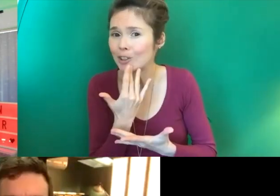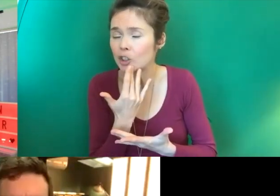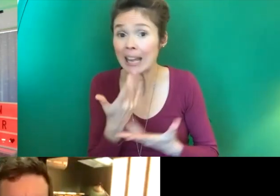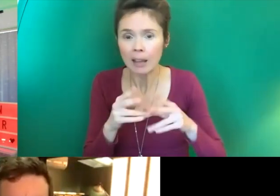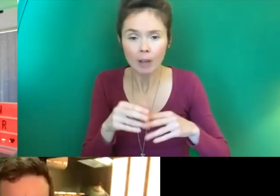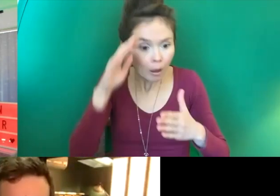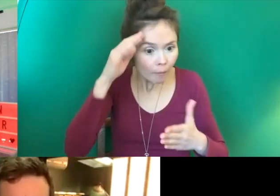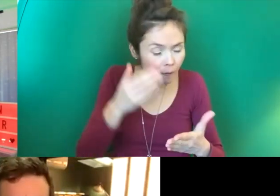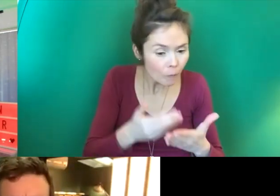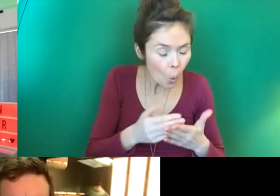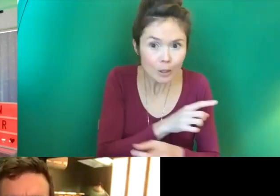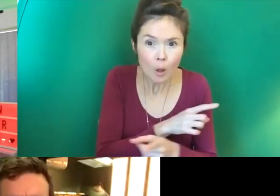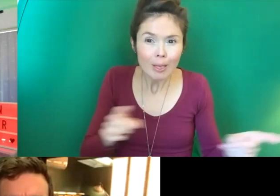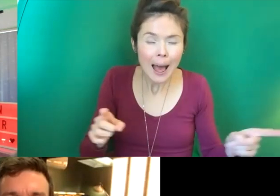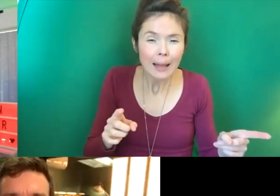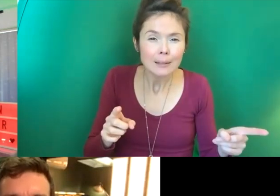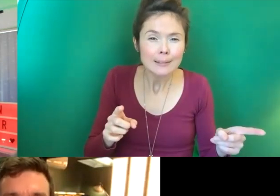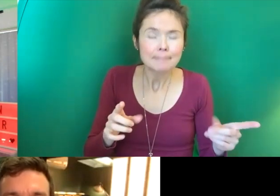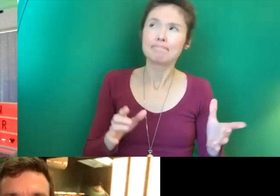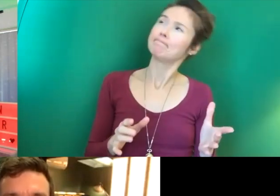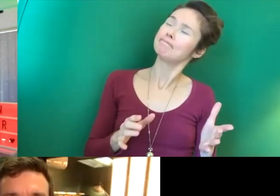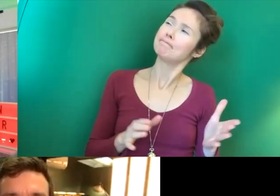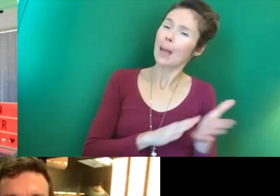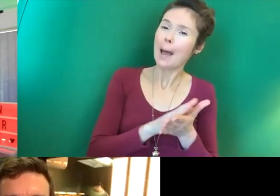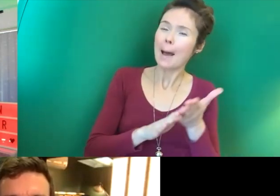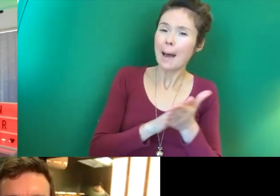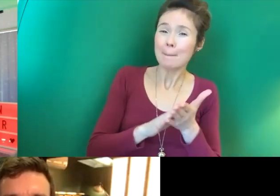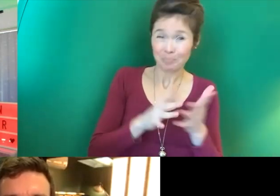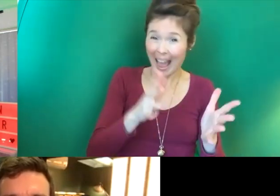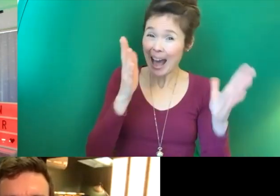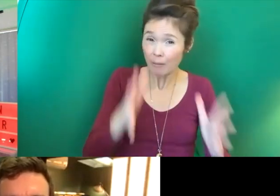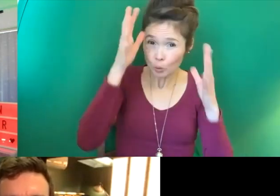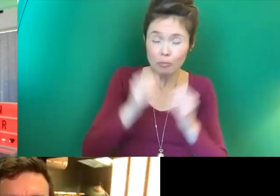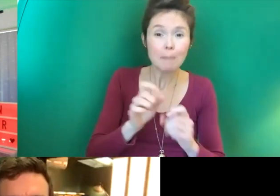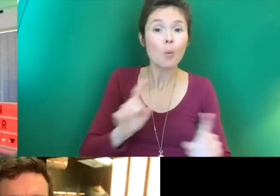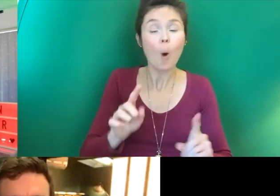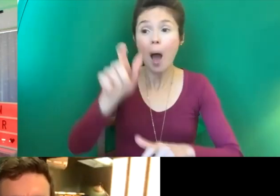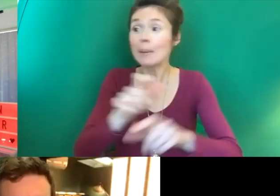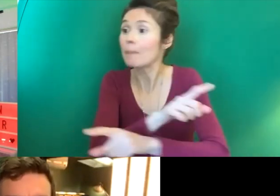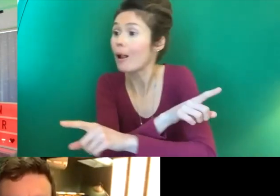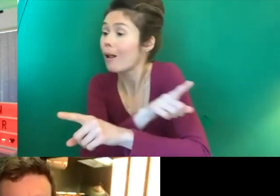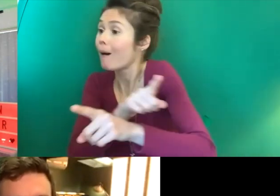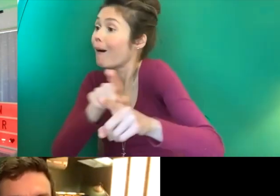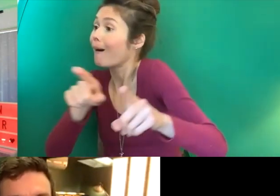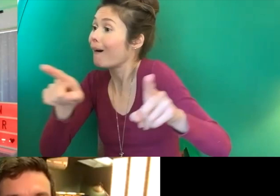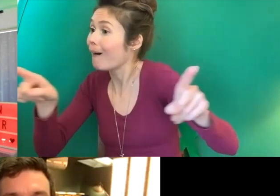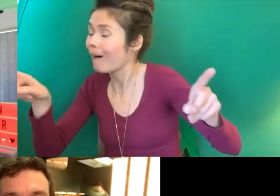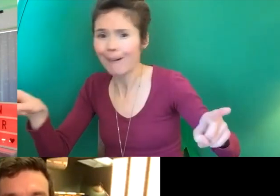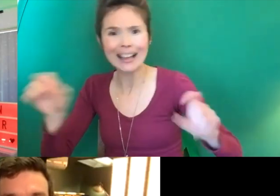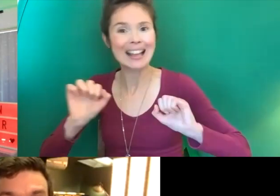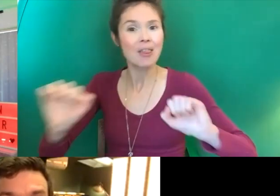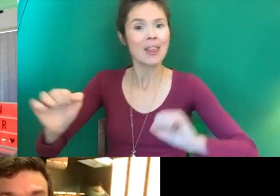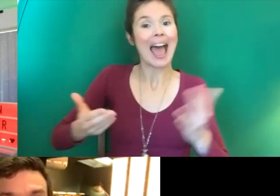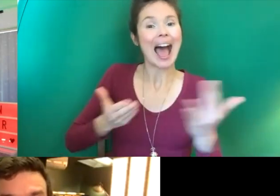needs, actually chronological time doesn't necessarily work as the best measure of how a